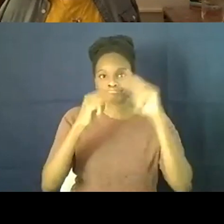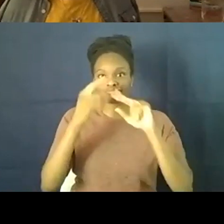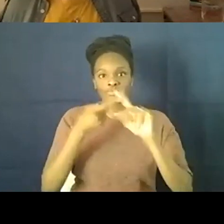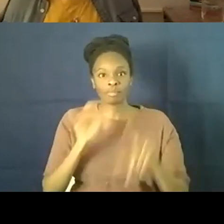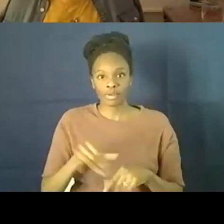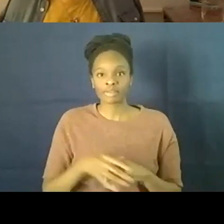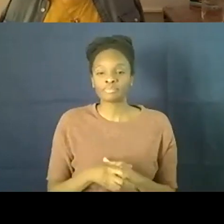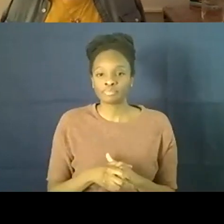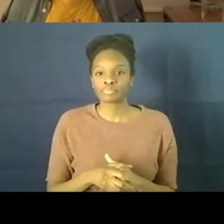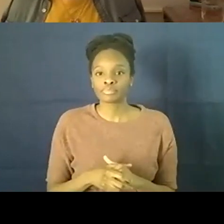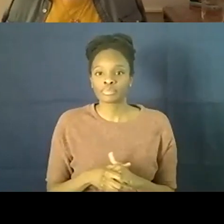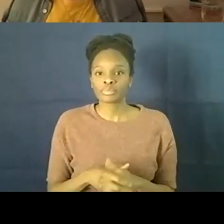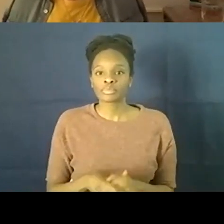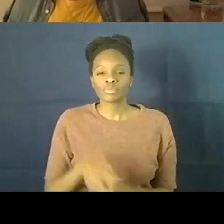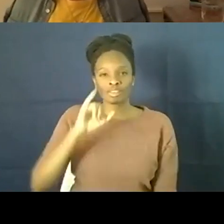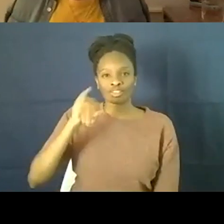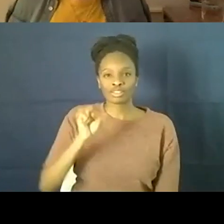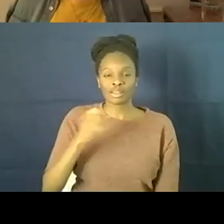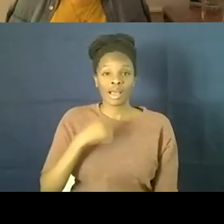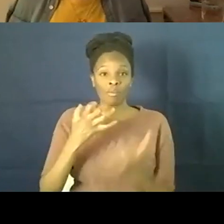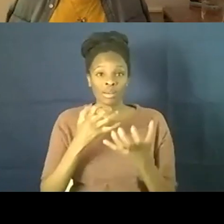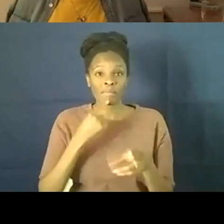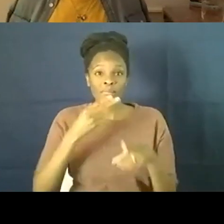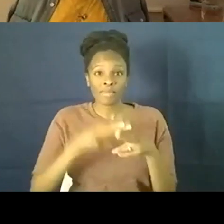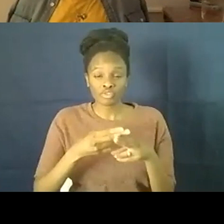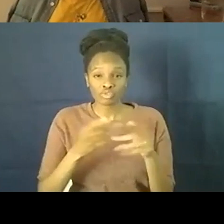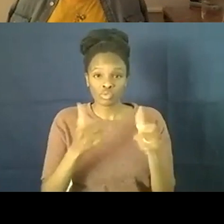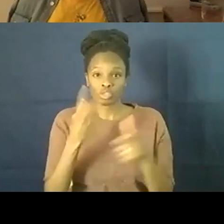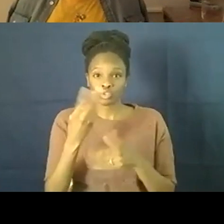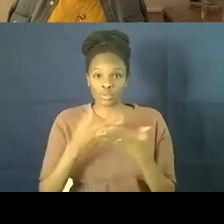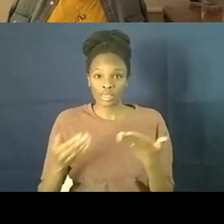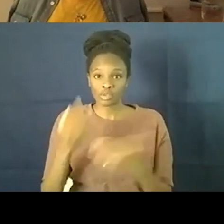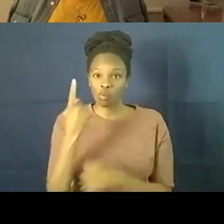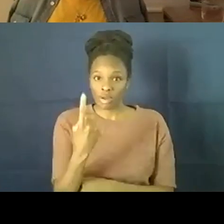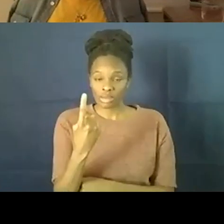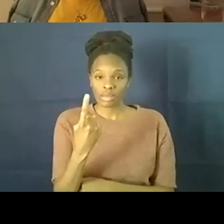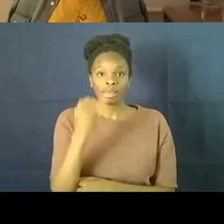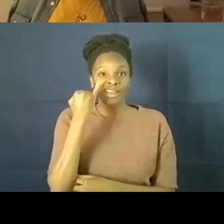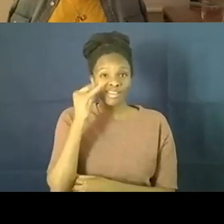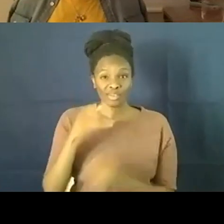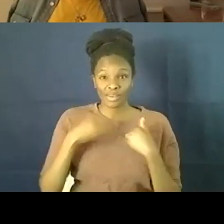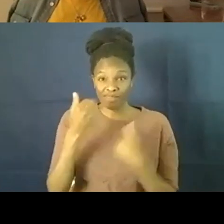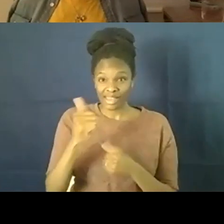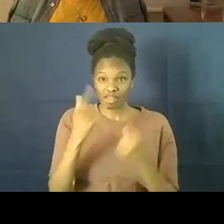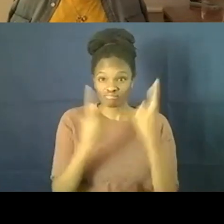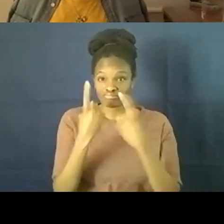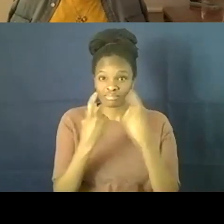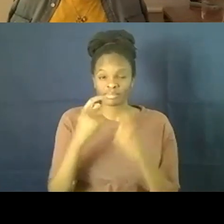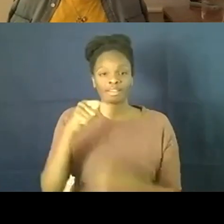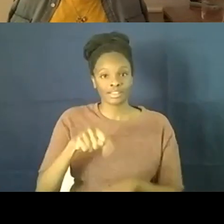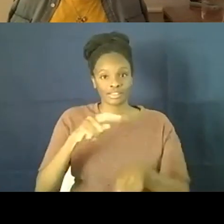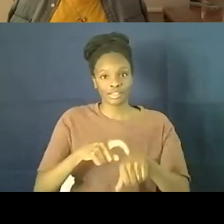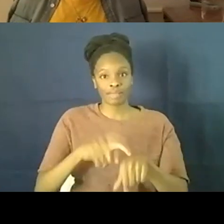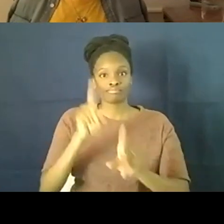Yeah, and I also just want to mention really quickly two things. One, if you have any questions for us, this would be the time to